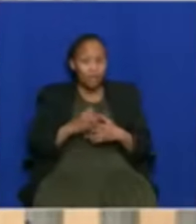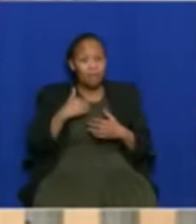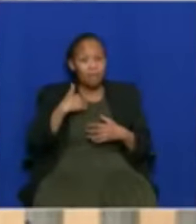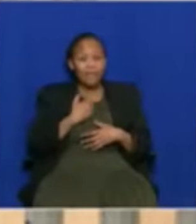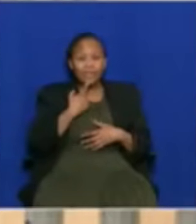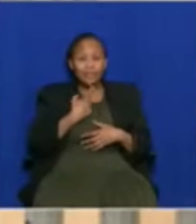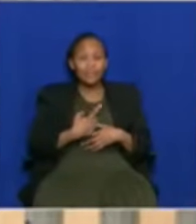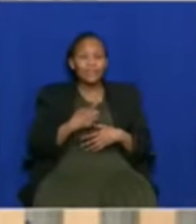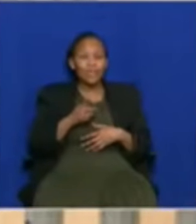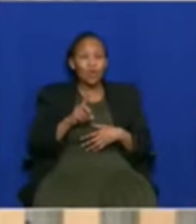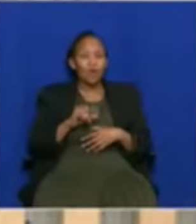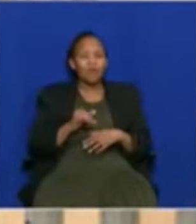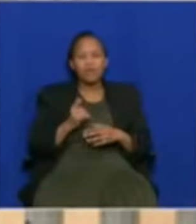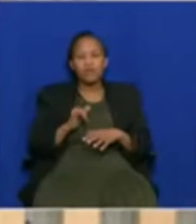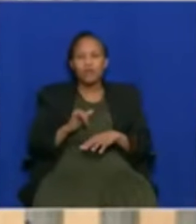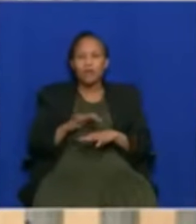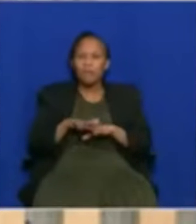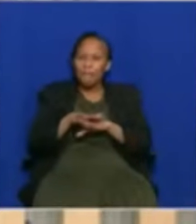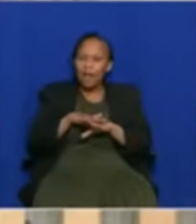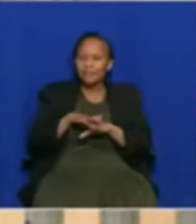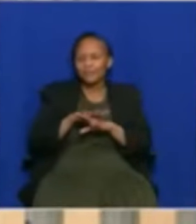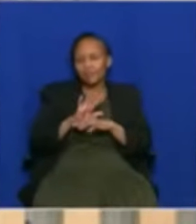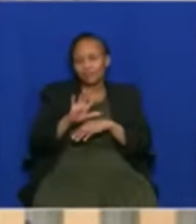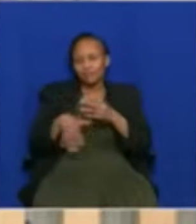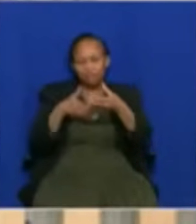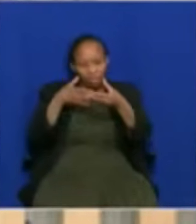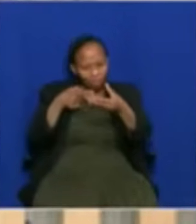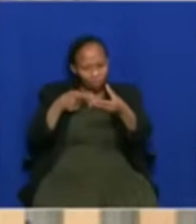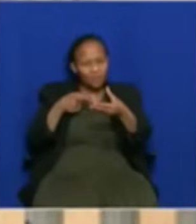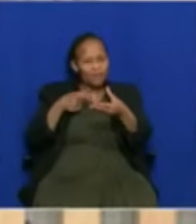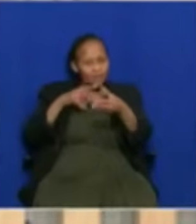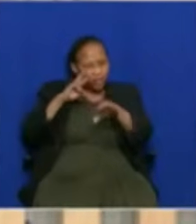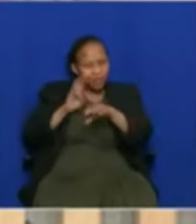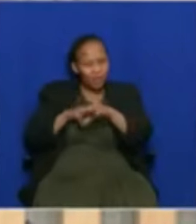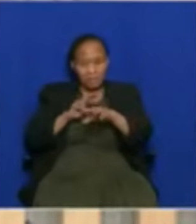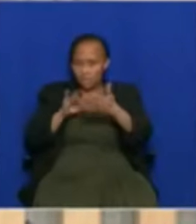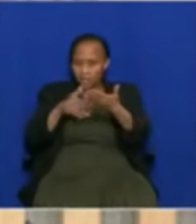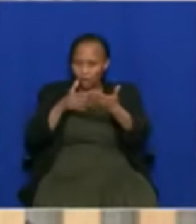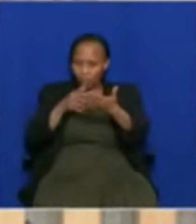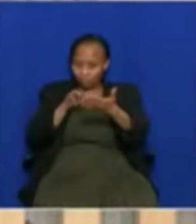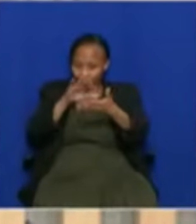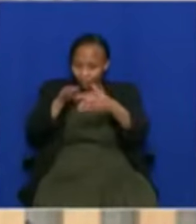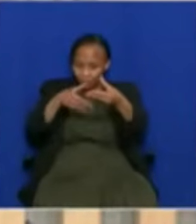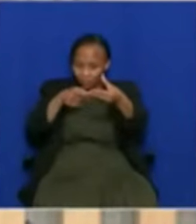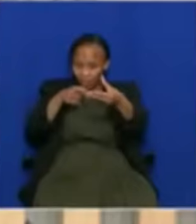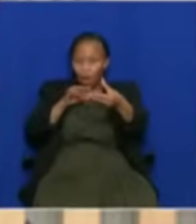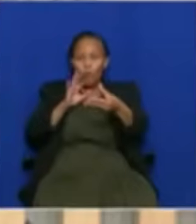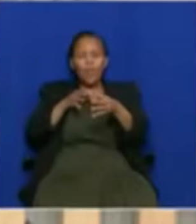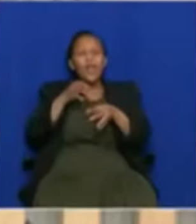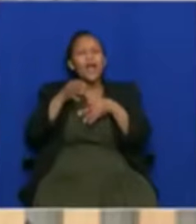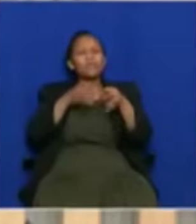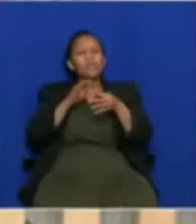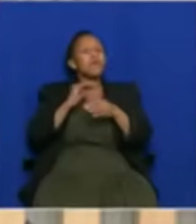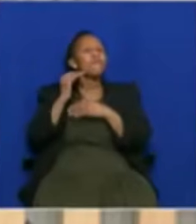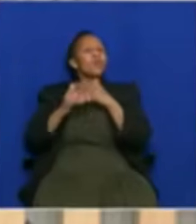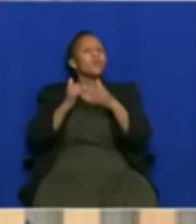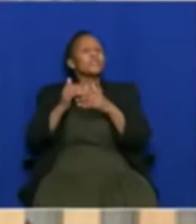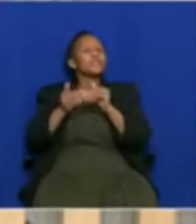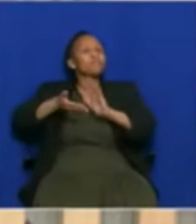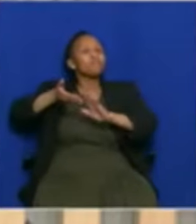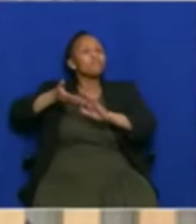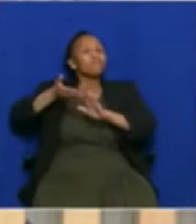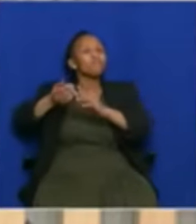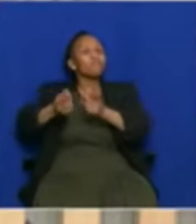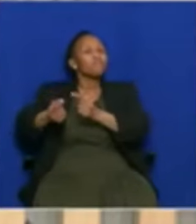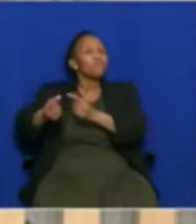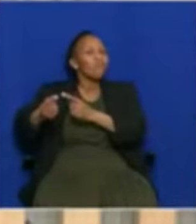base documents that tell you how the process should run. That's correct. So that's where you start, before you